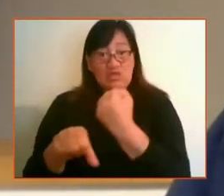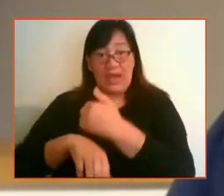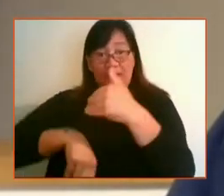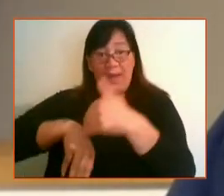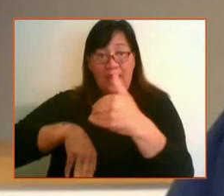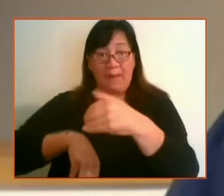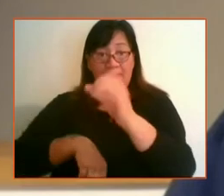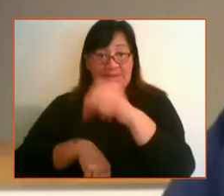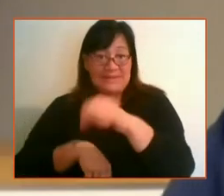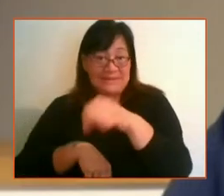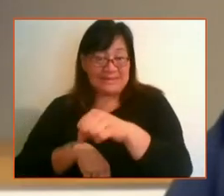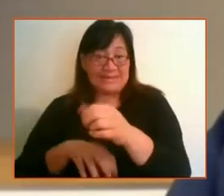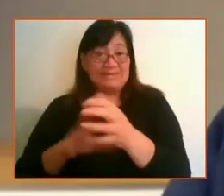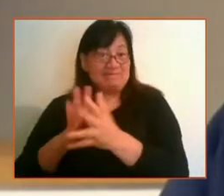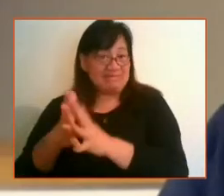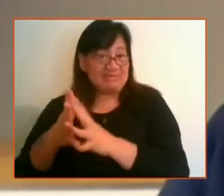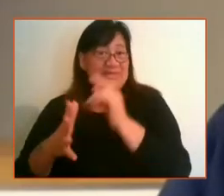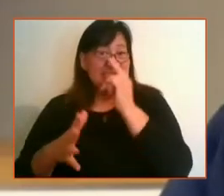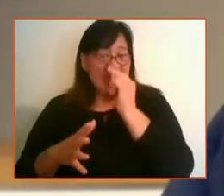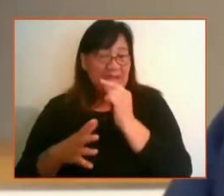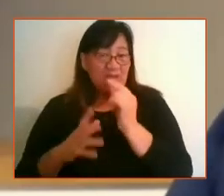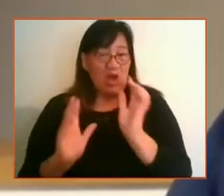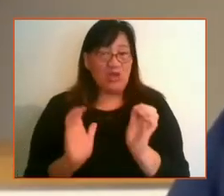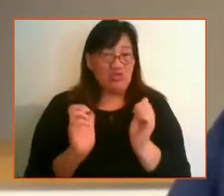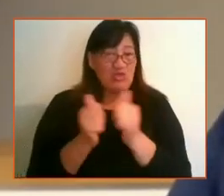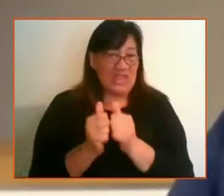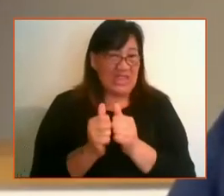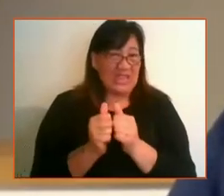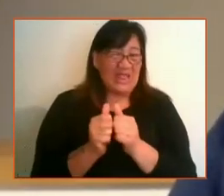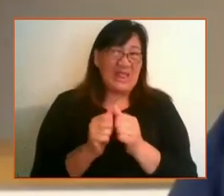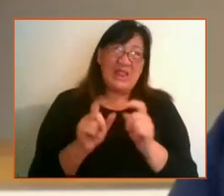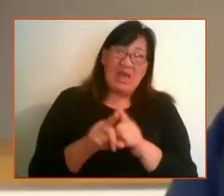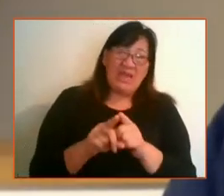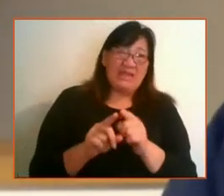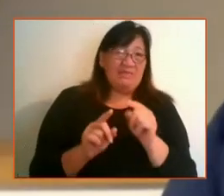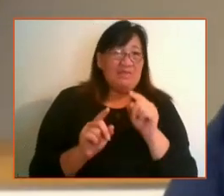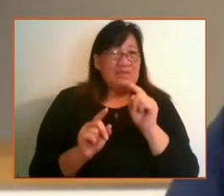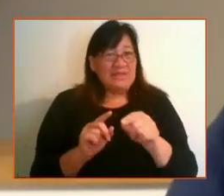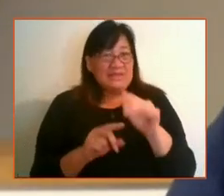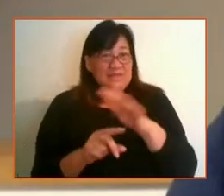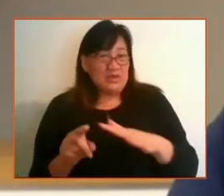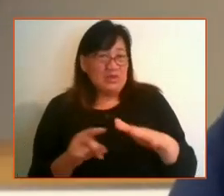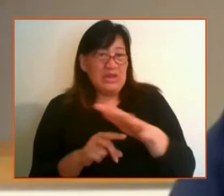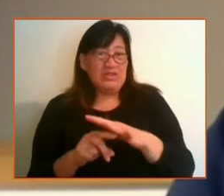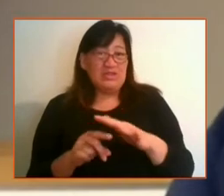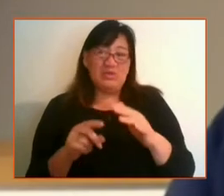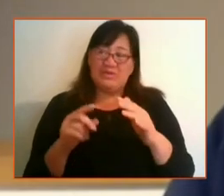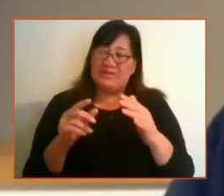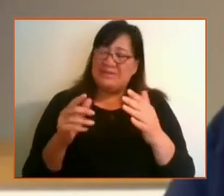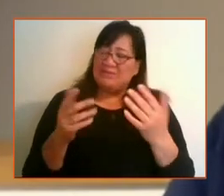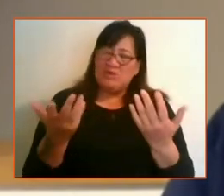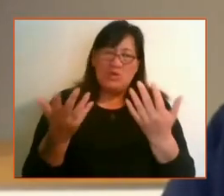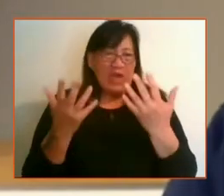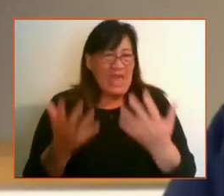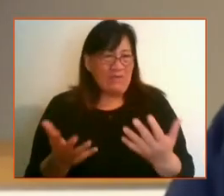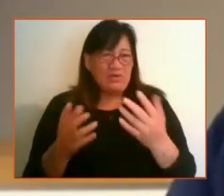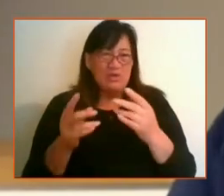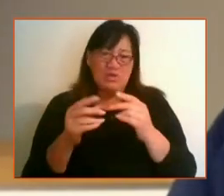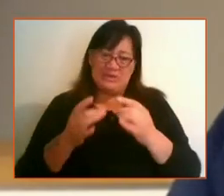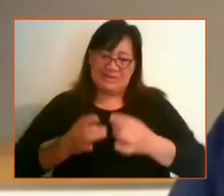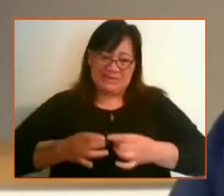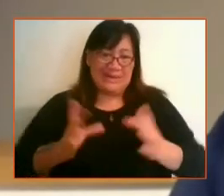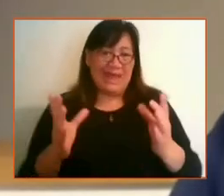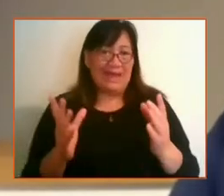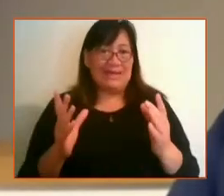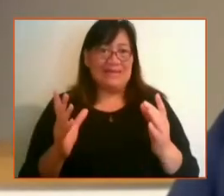And, you know, I kind of agree with Carmel on the situation that we've got to start posturing in our communities